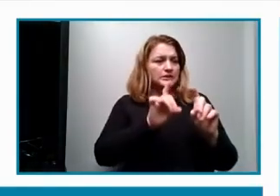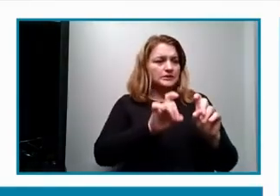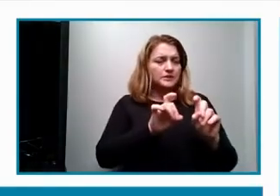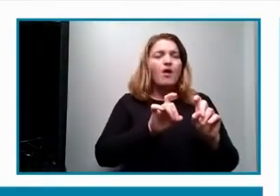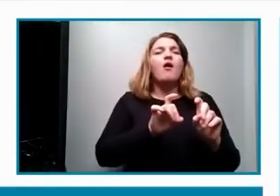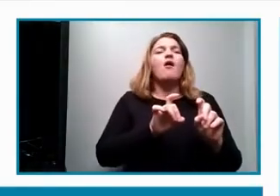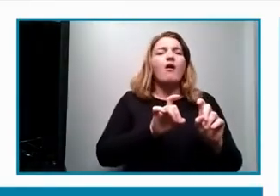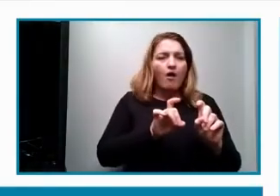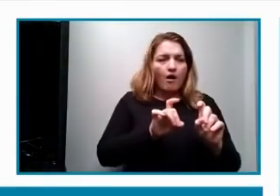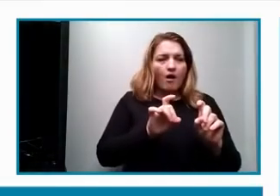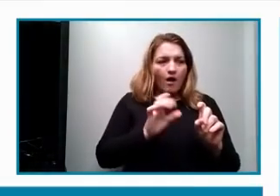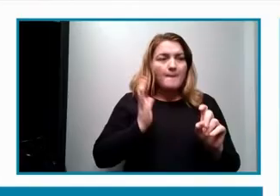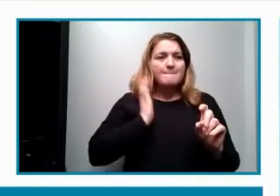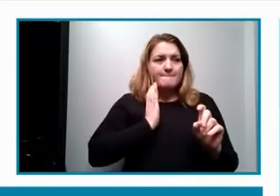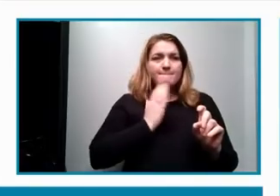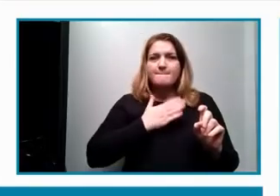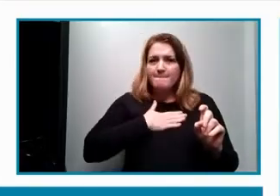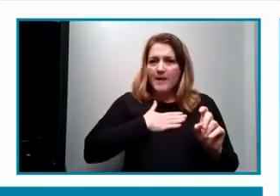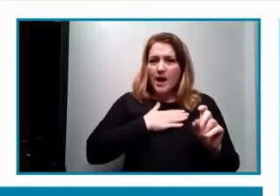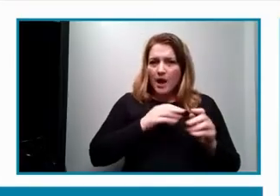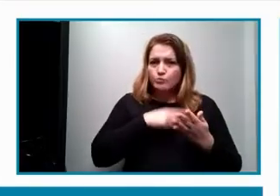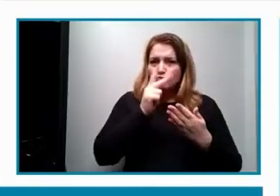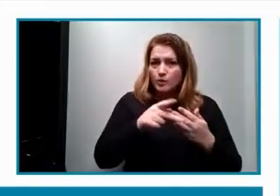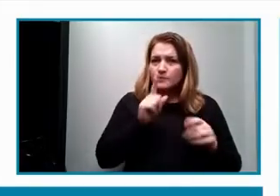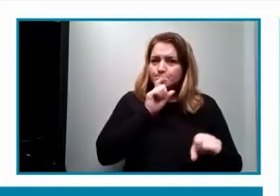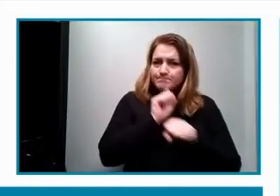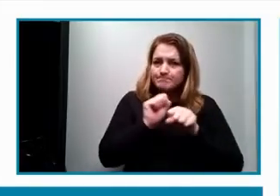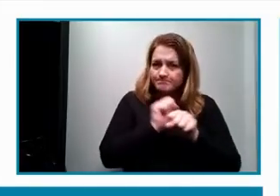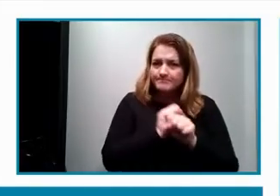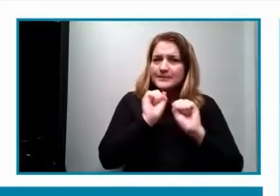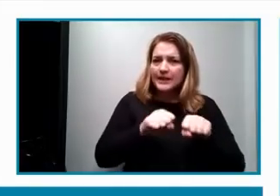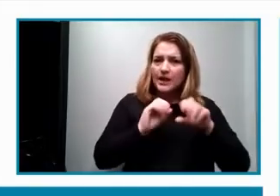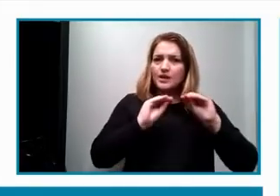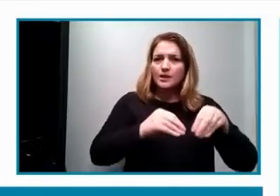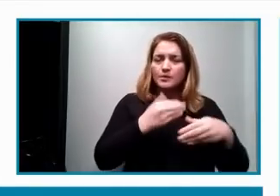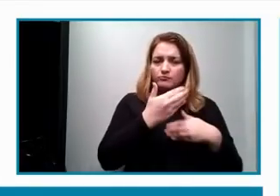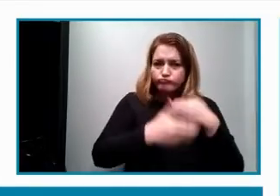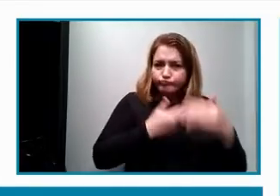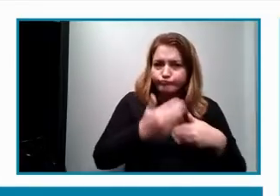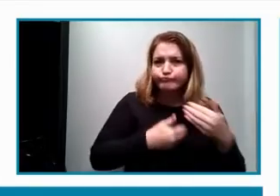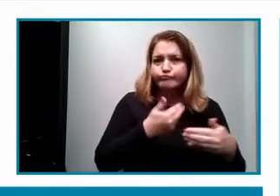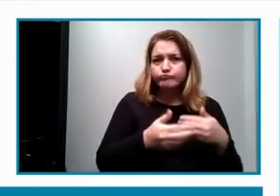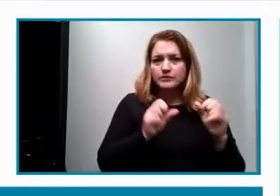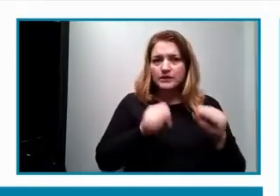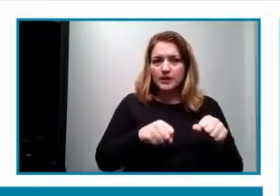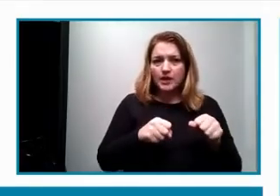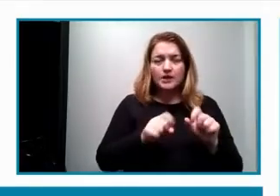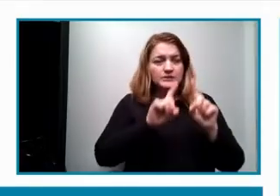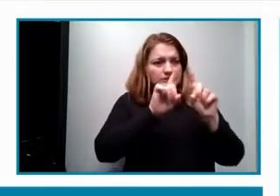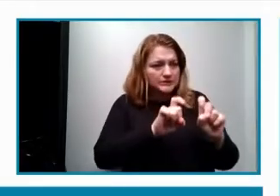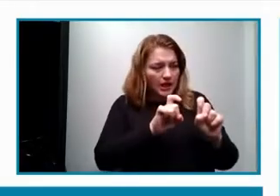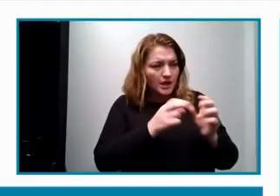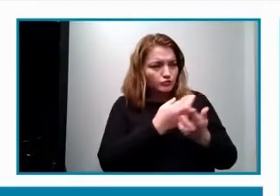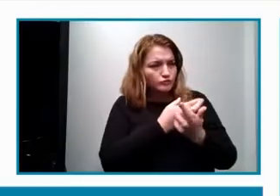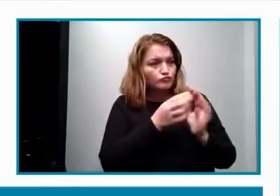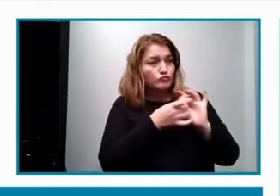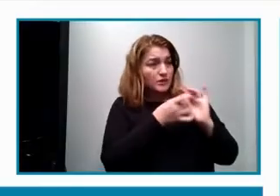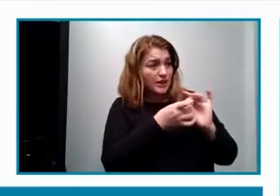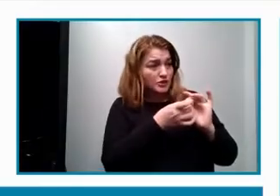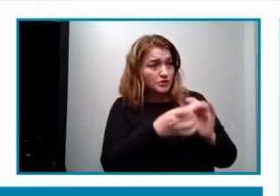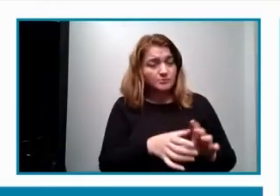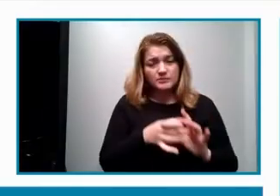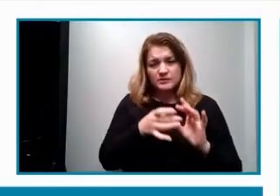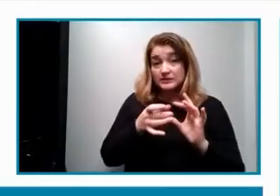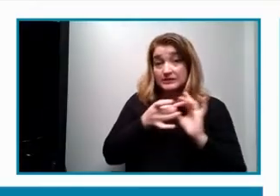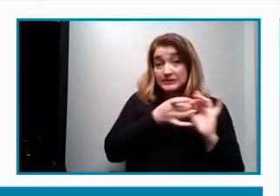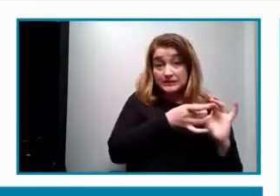be implemented and will lead to these outcomes by testing the relationships and connections between the outcomes and the